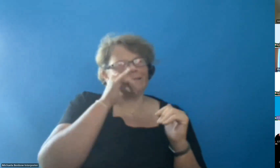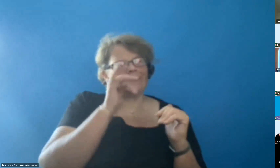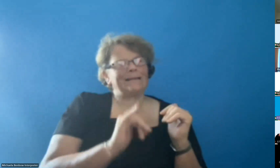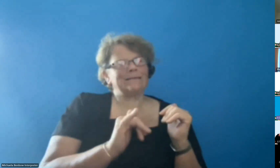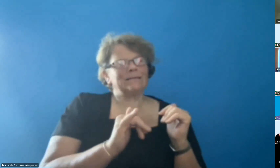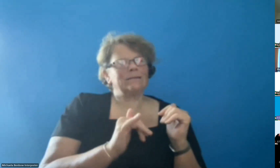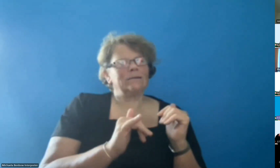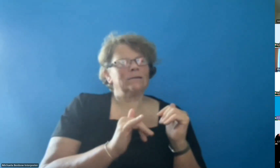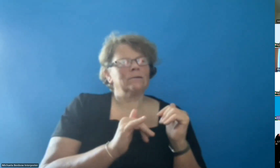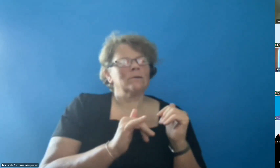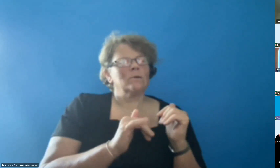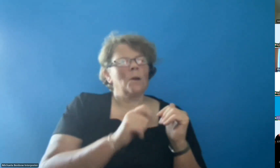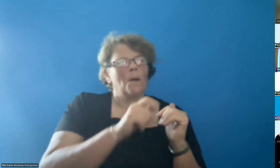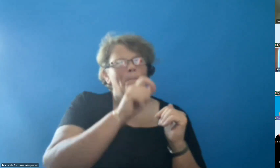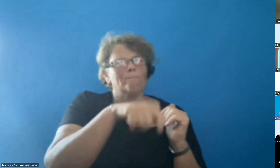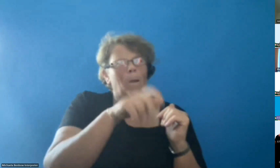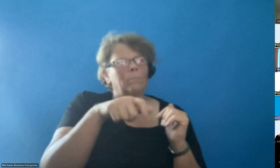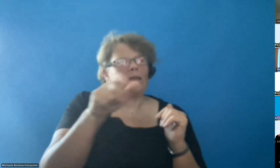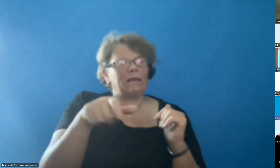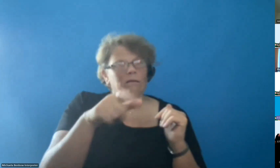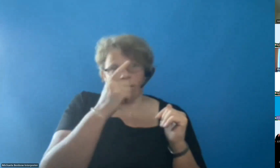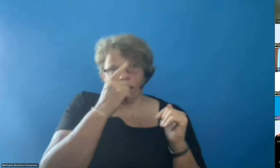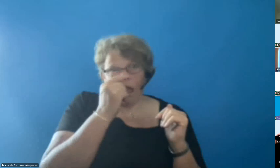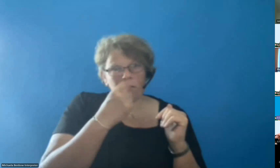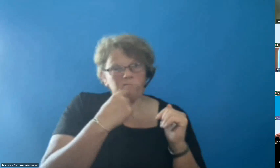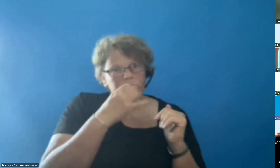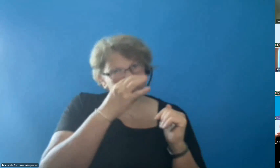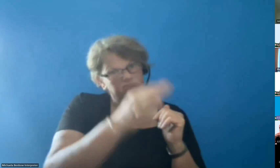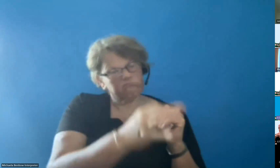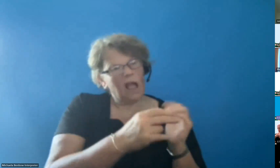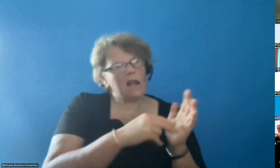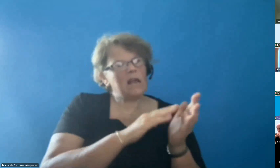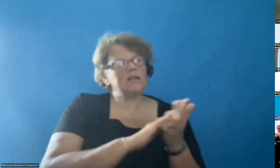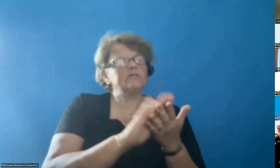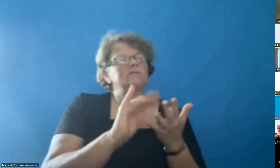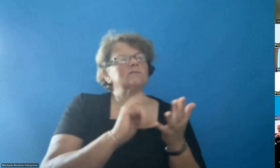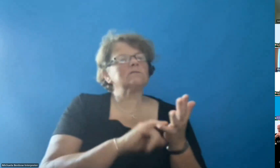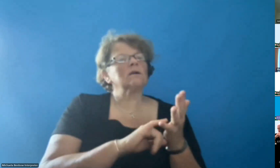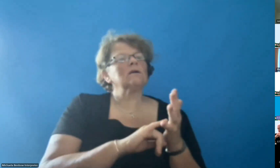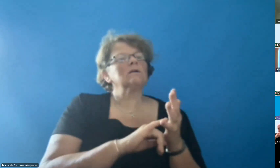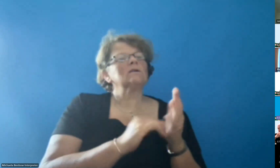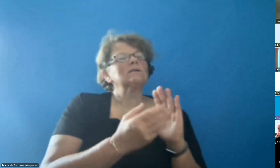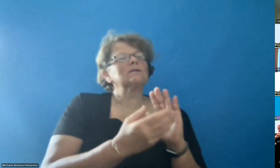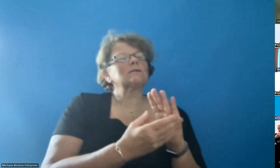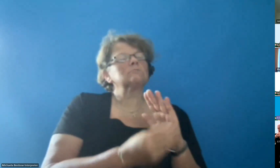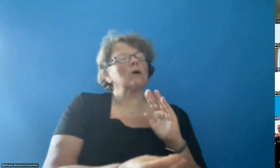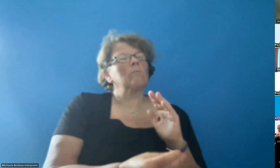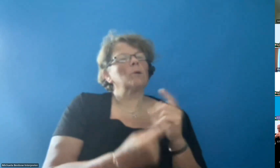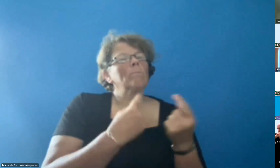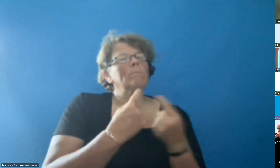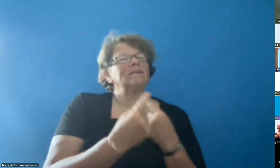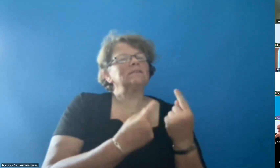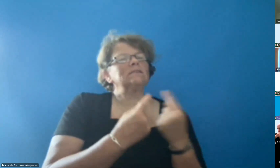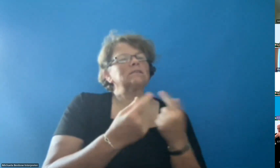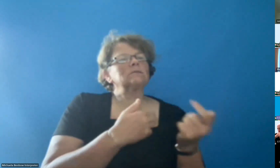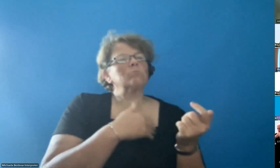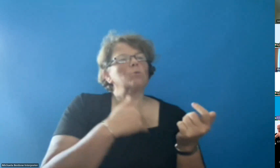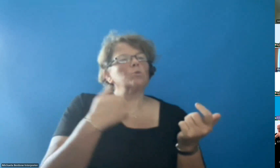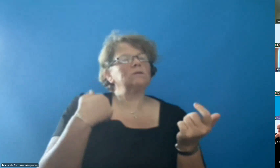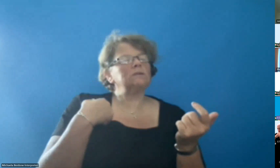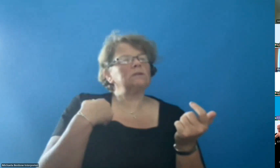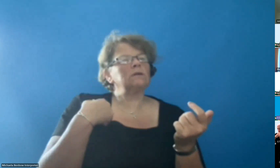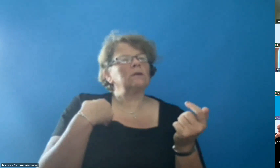the public can hold the NHS to account to. So, for example, we had a really interesting conversation in the meeting this morning about musculoskeletal